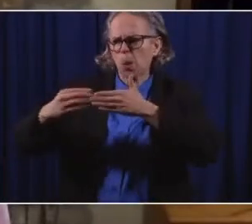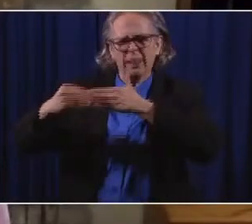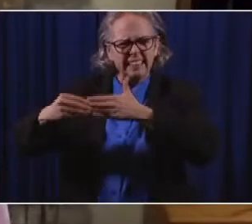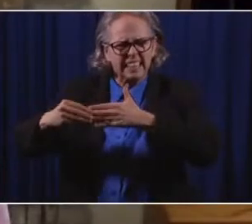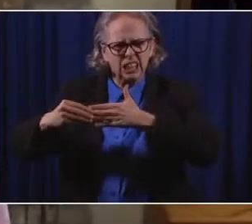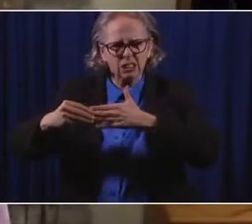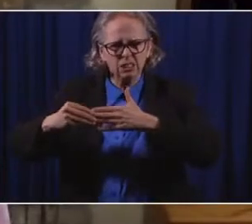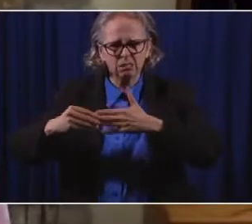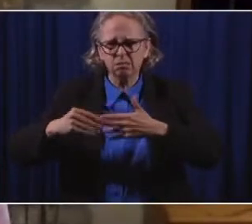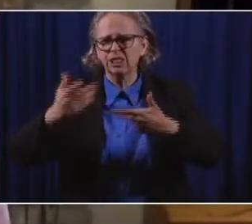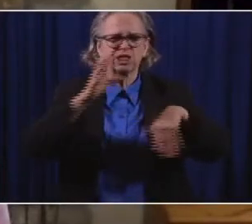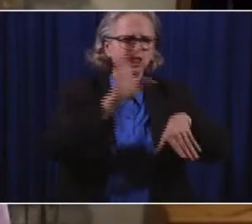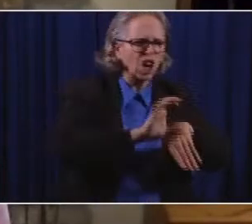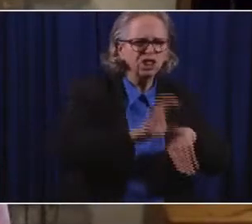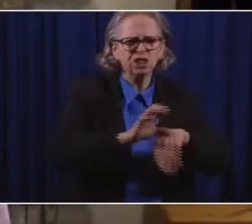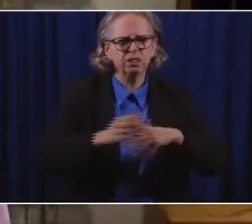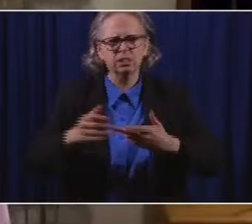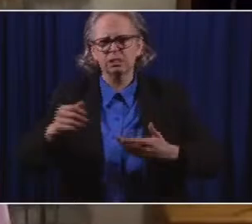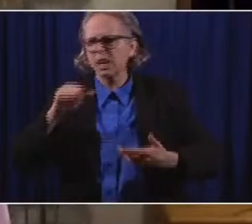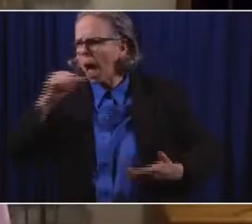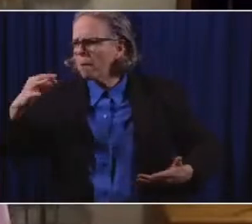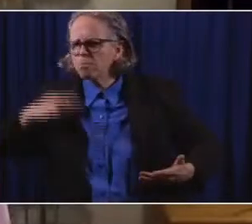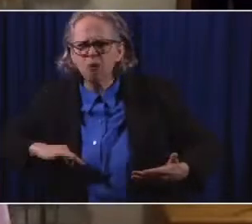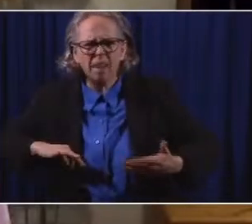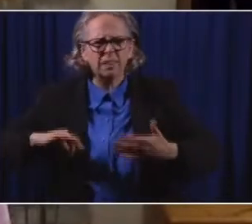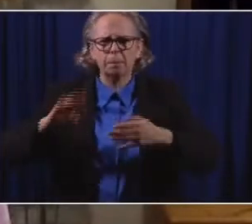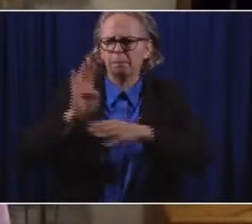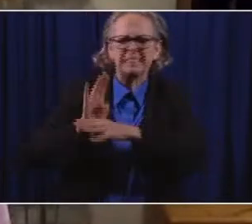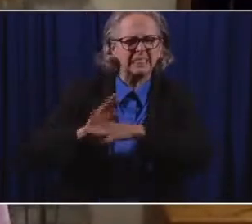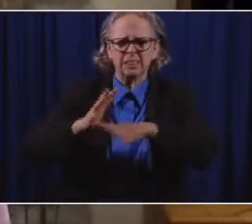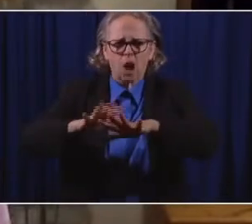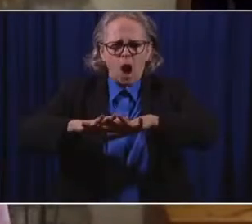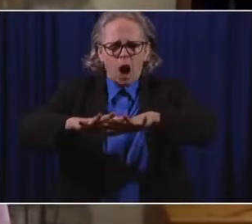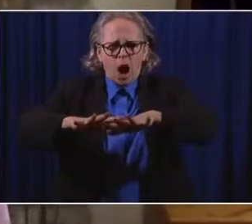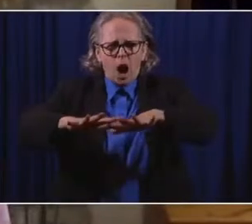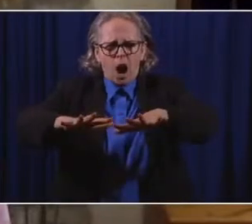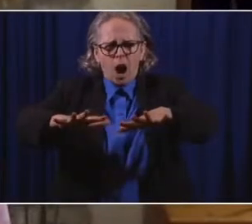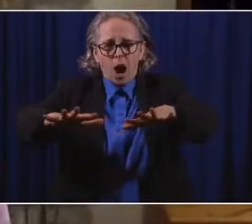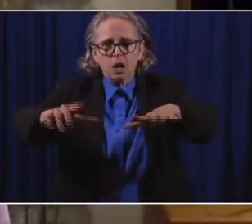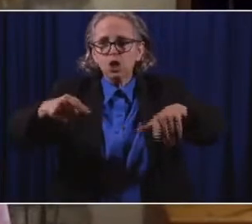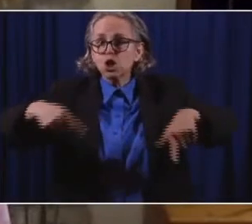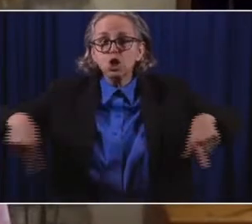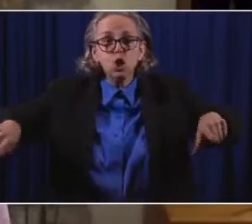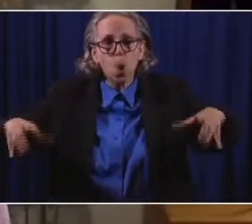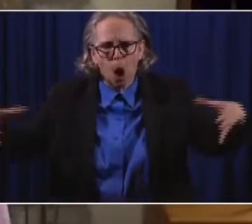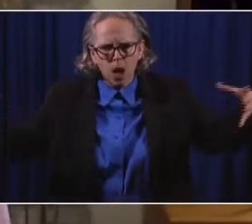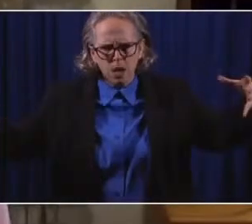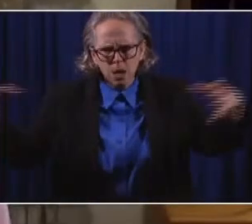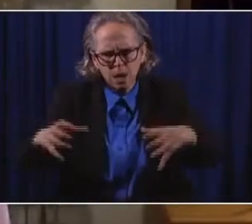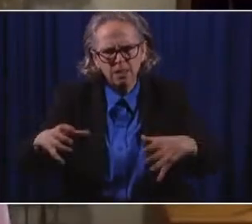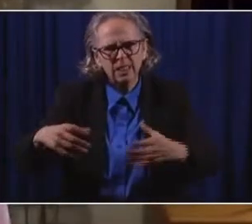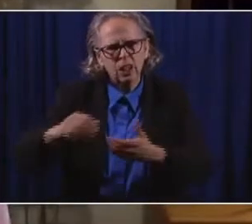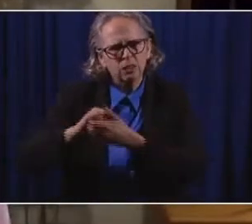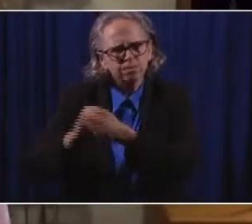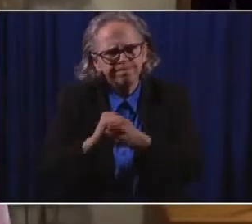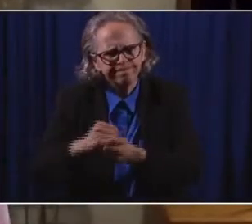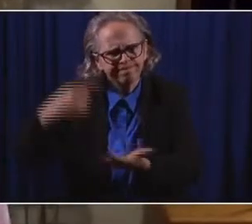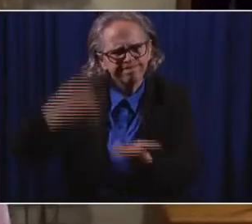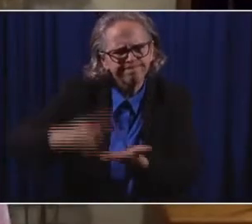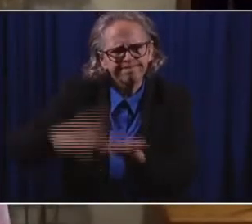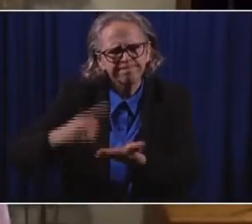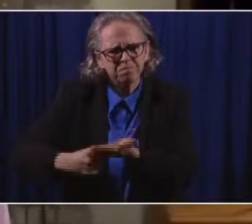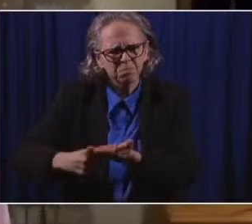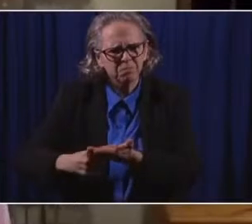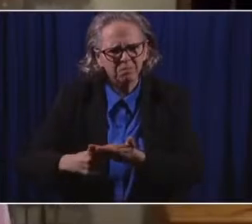and from the nonprofit sector. One of the great things about our state is the great communities and